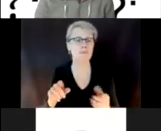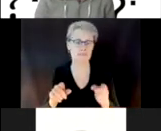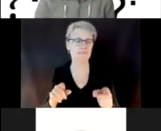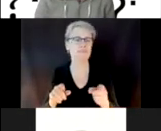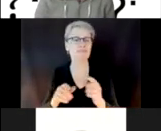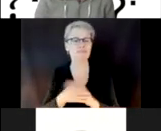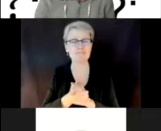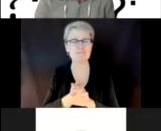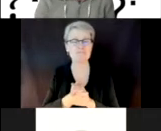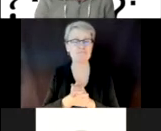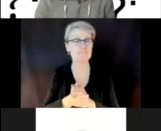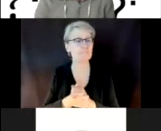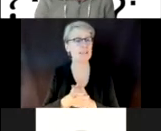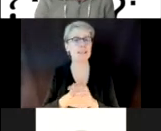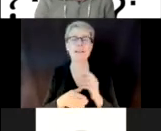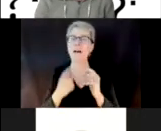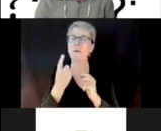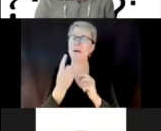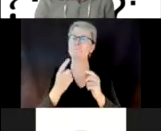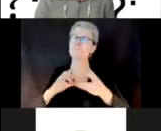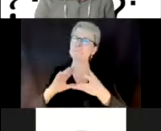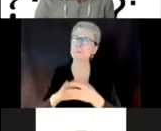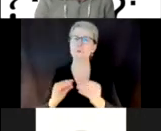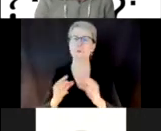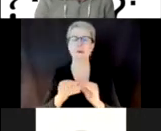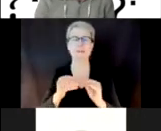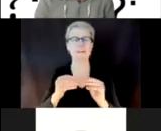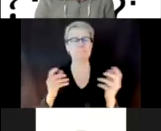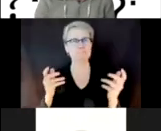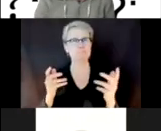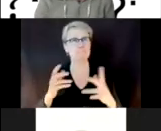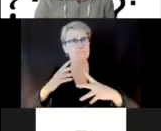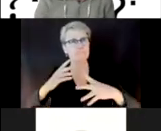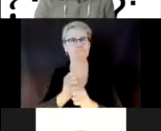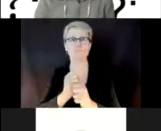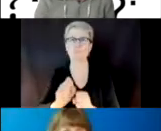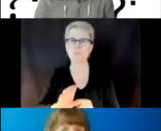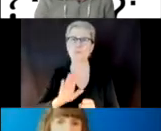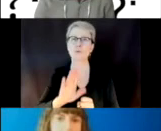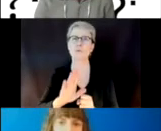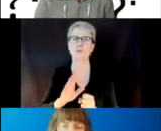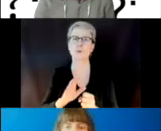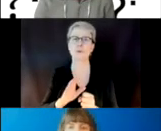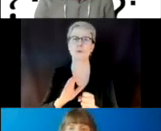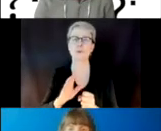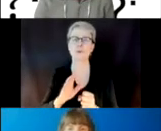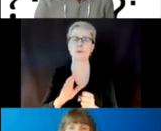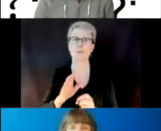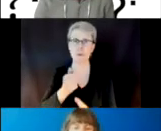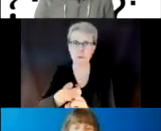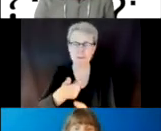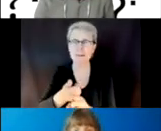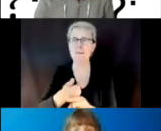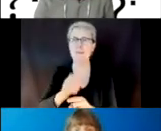think about like that one big story that your organization needs to tell right now that maybe you're not